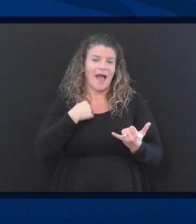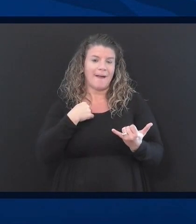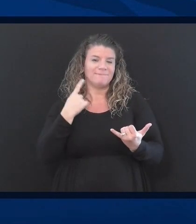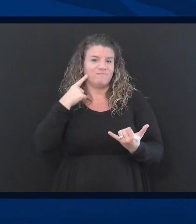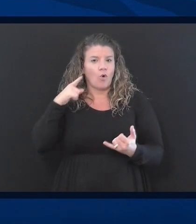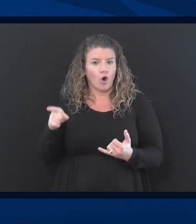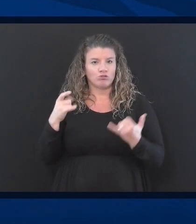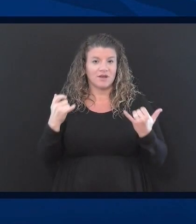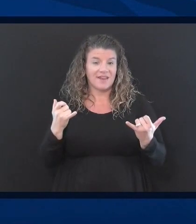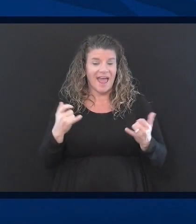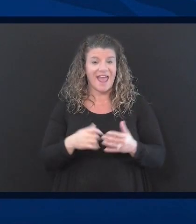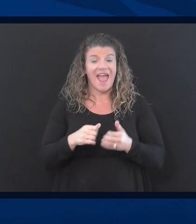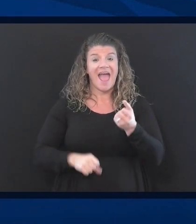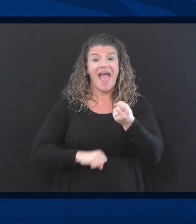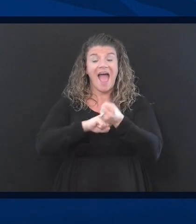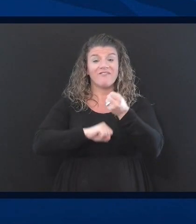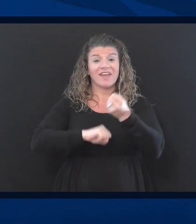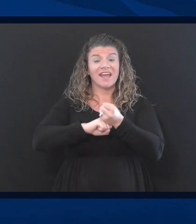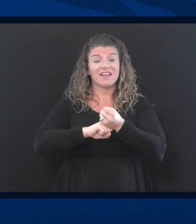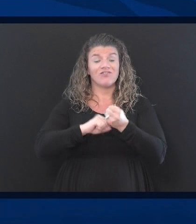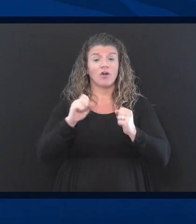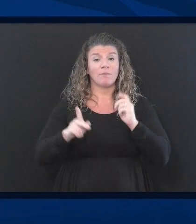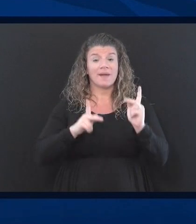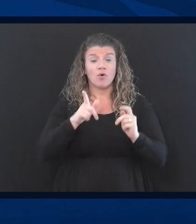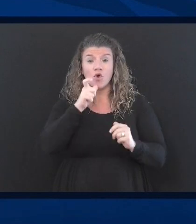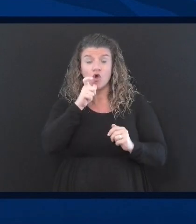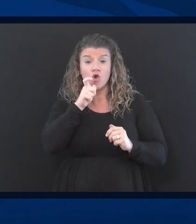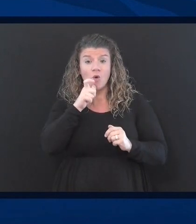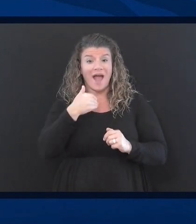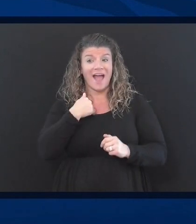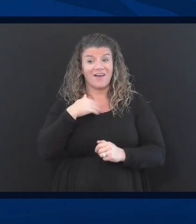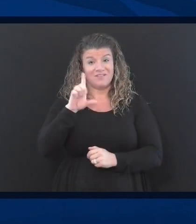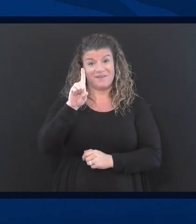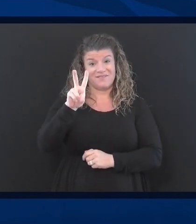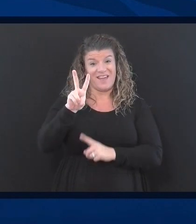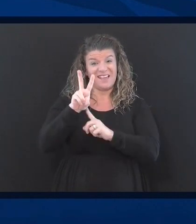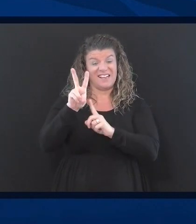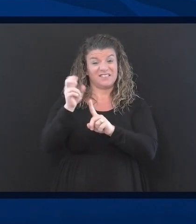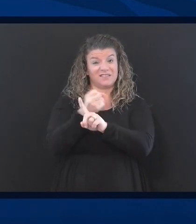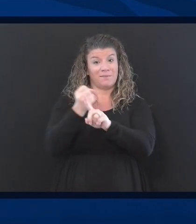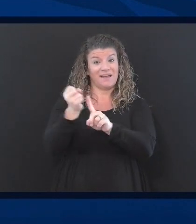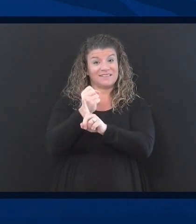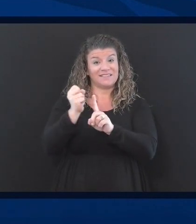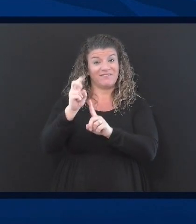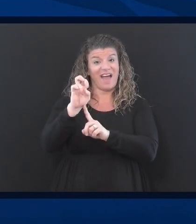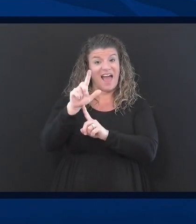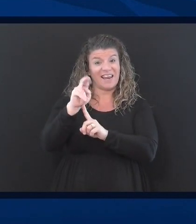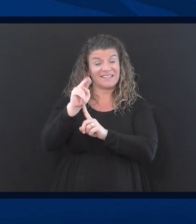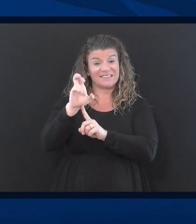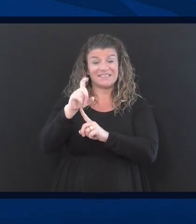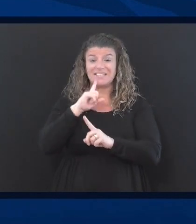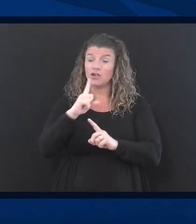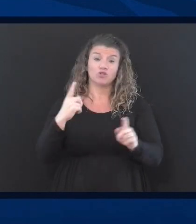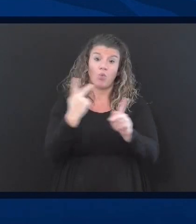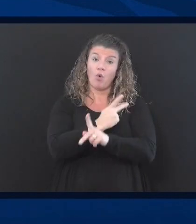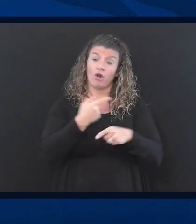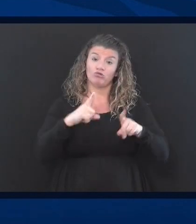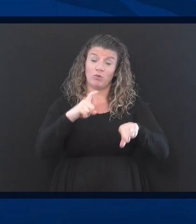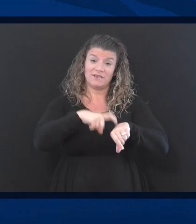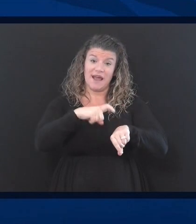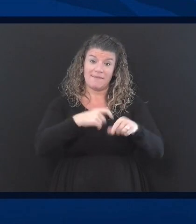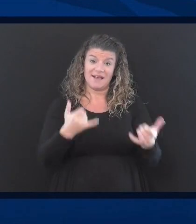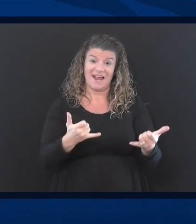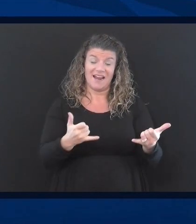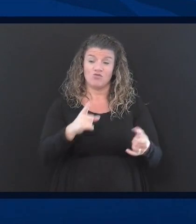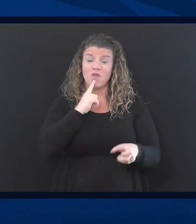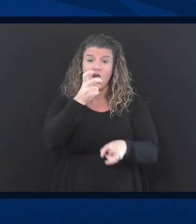Advocates for victims of domestic violence say that domestic violence is worse during periods of isolation like this, and that it's difficult for